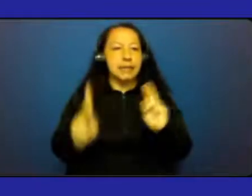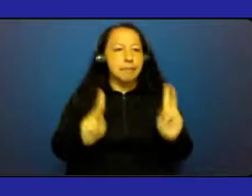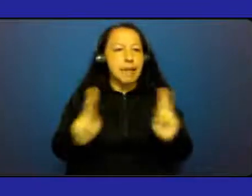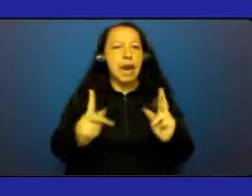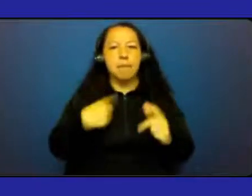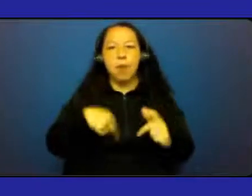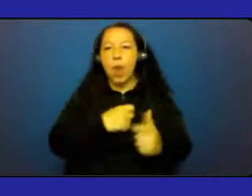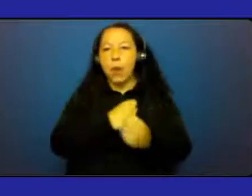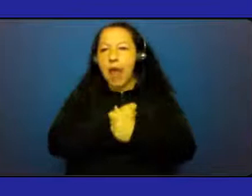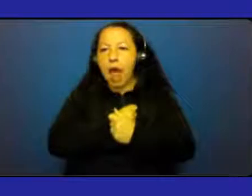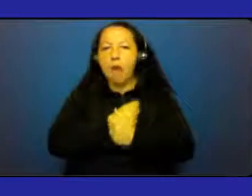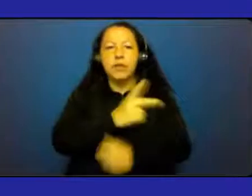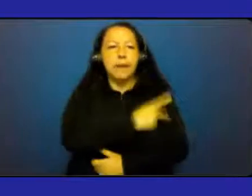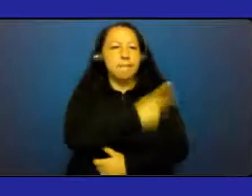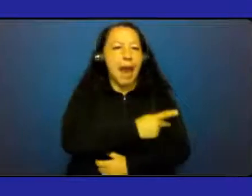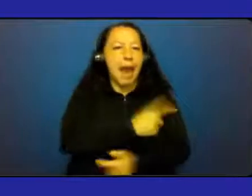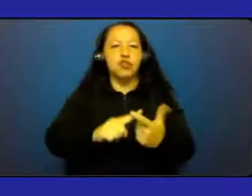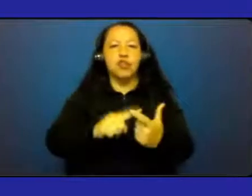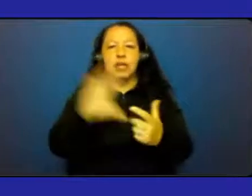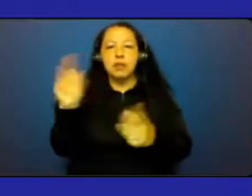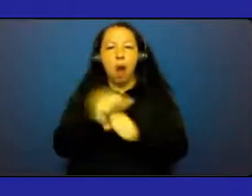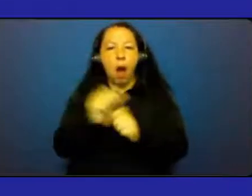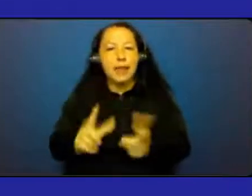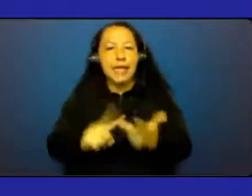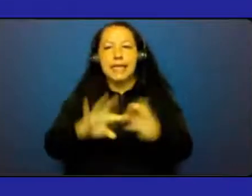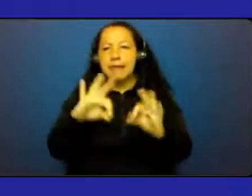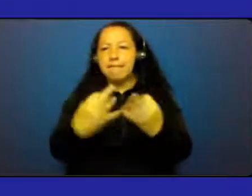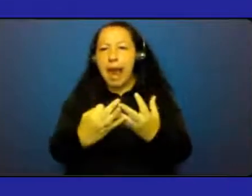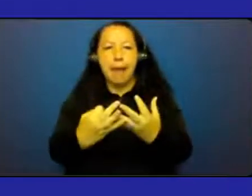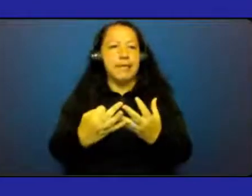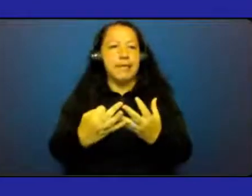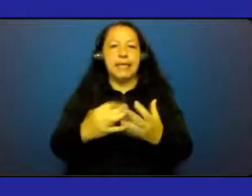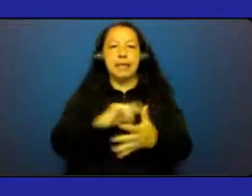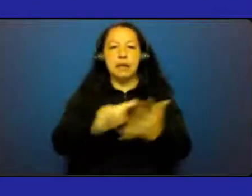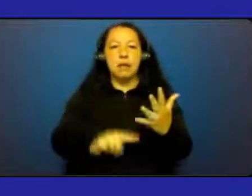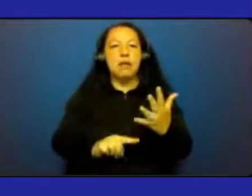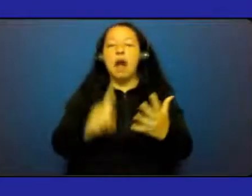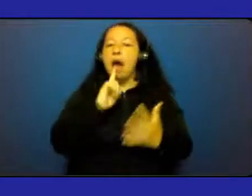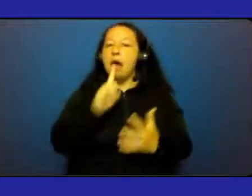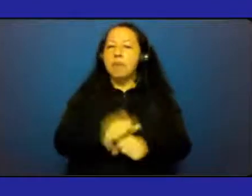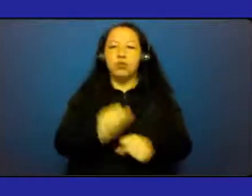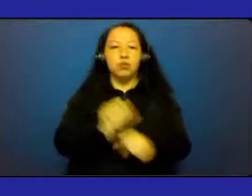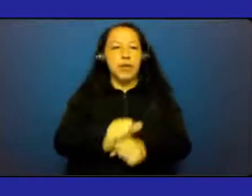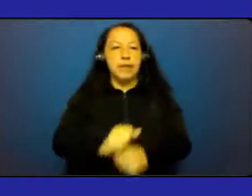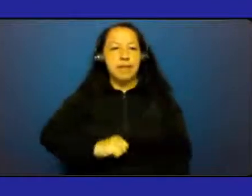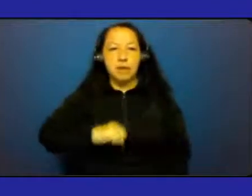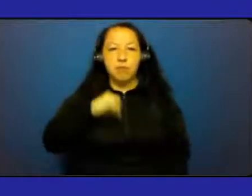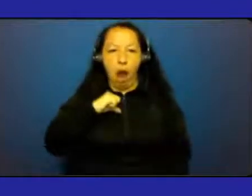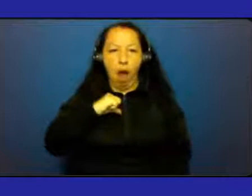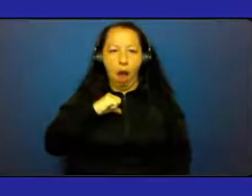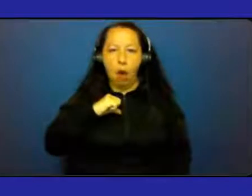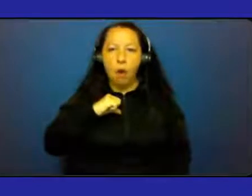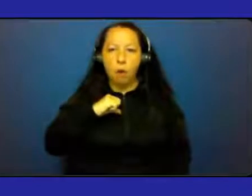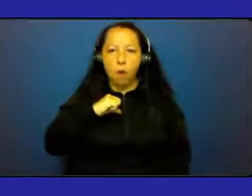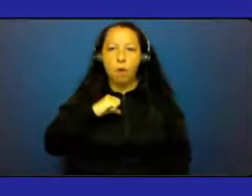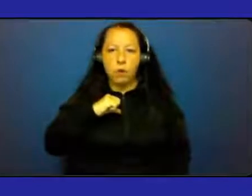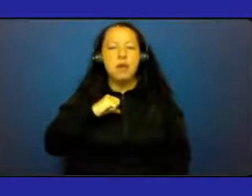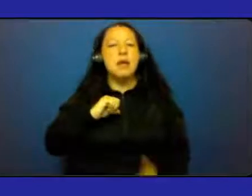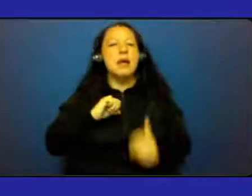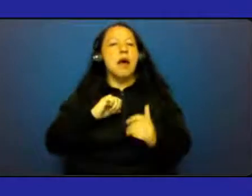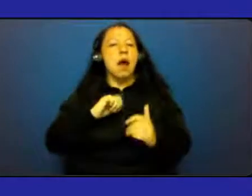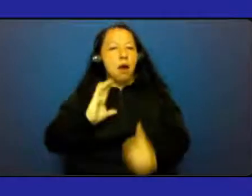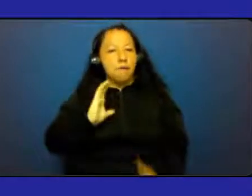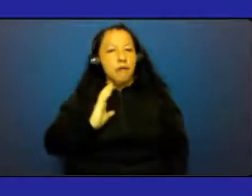our colleagues, family members. I am extremely proud, though, of how well Health and